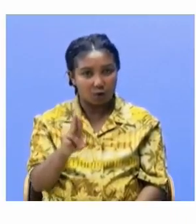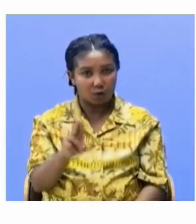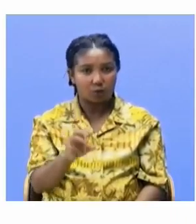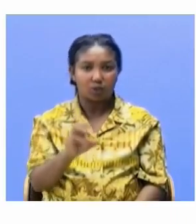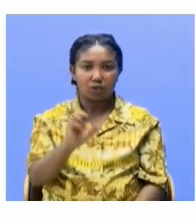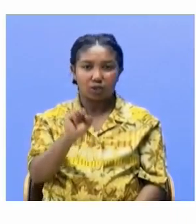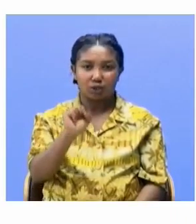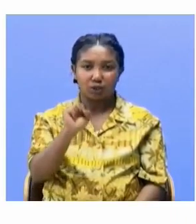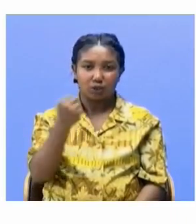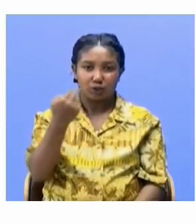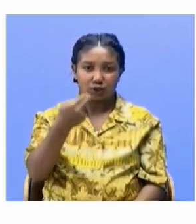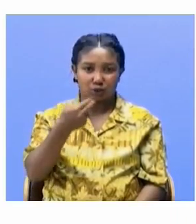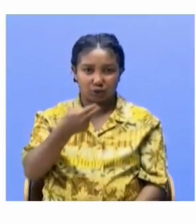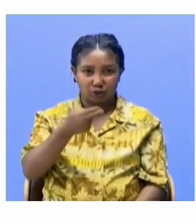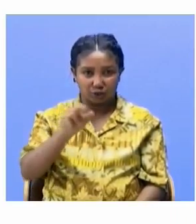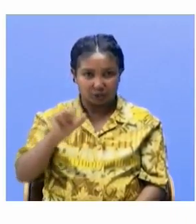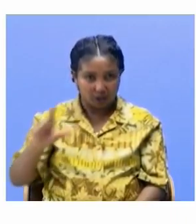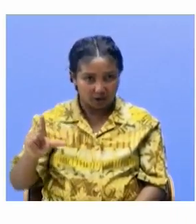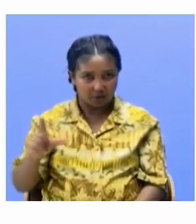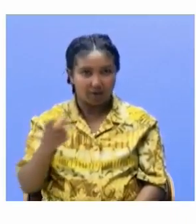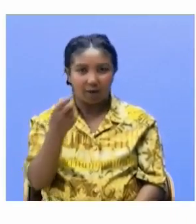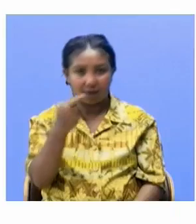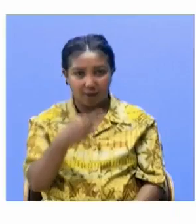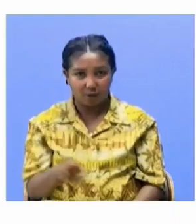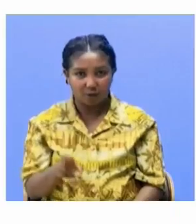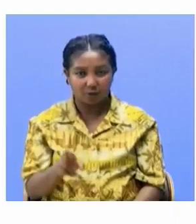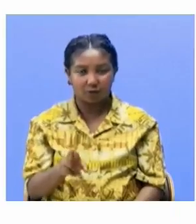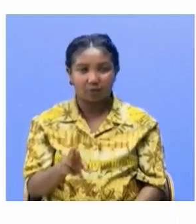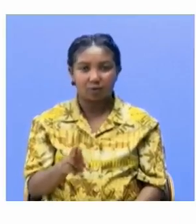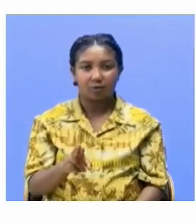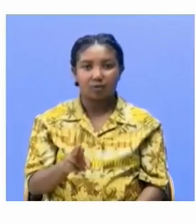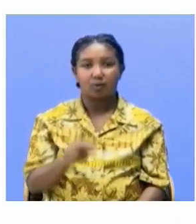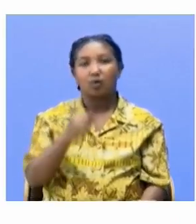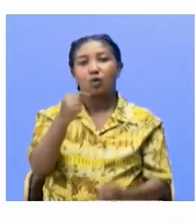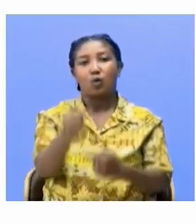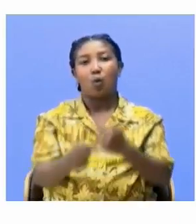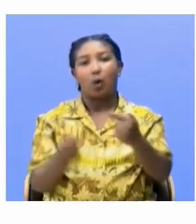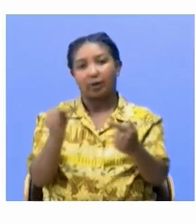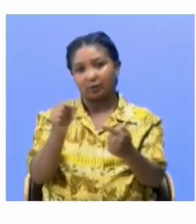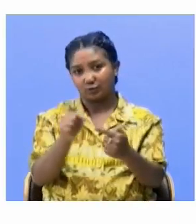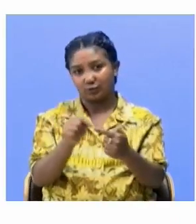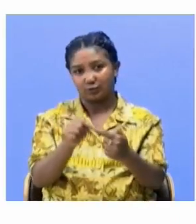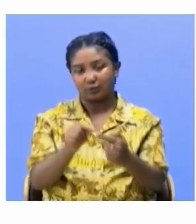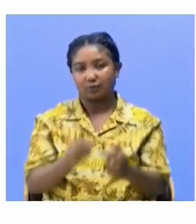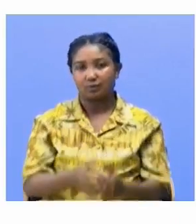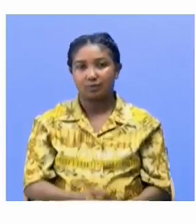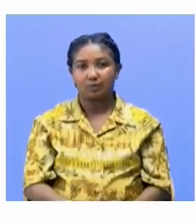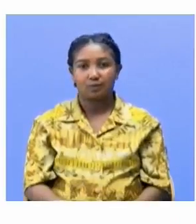shall, okay? Or going to